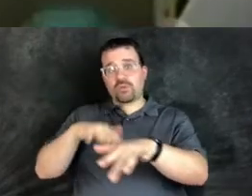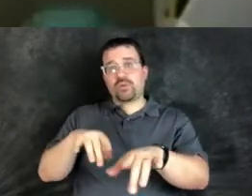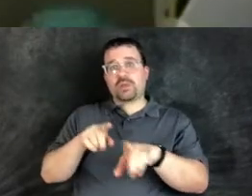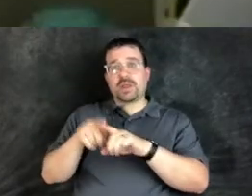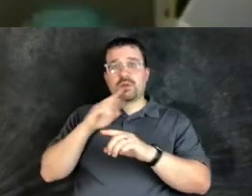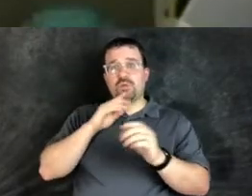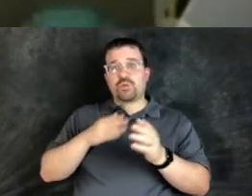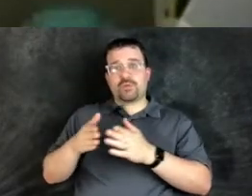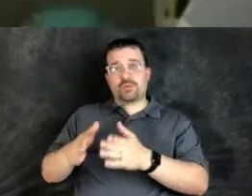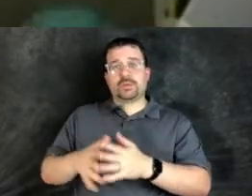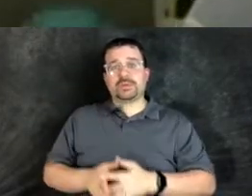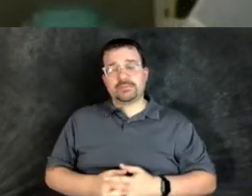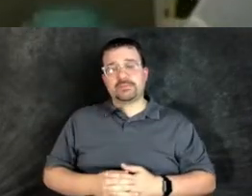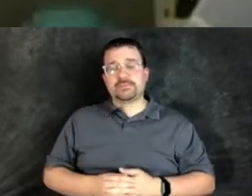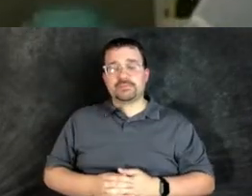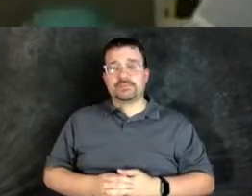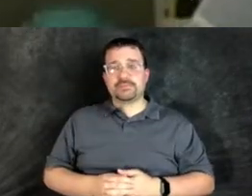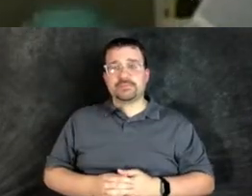like rivers.